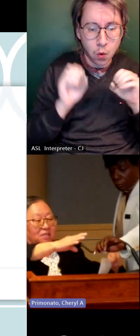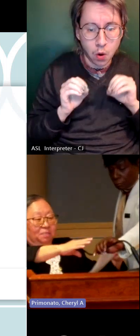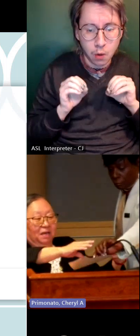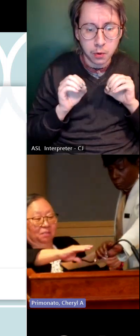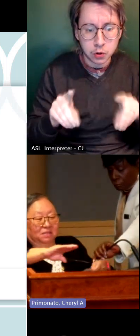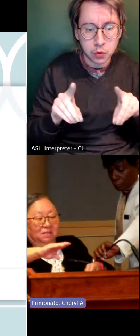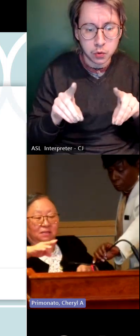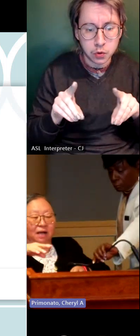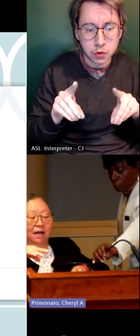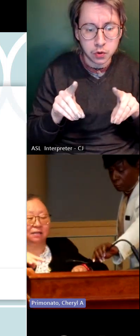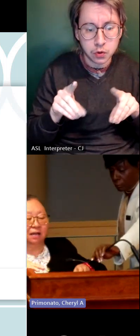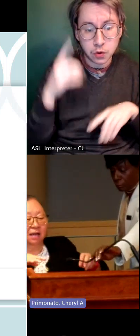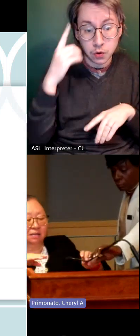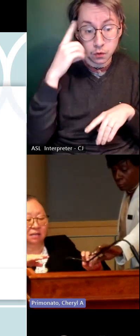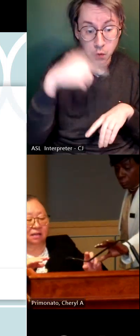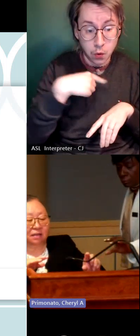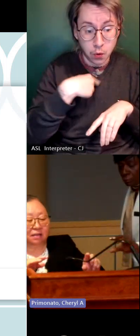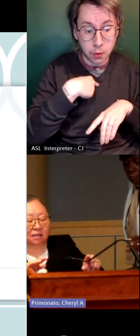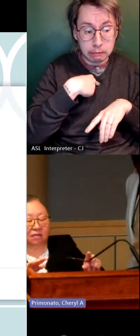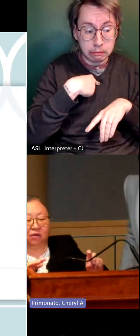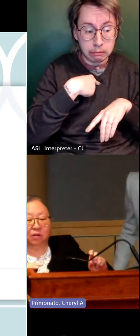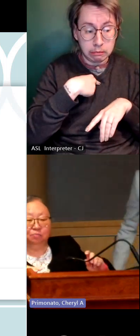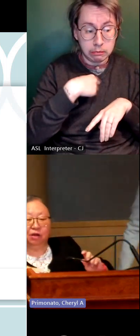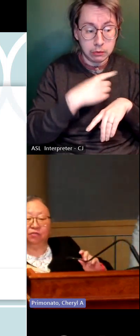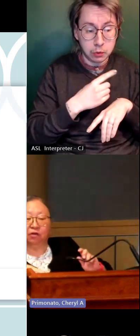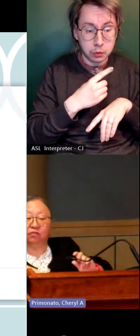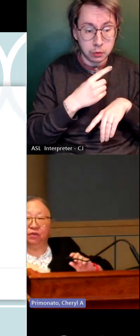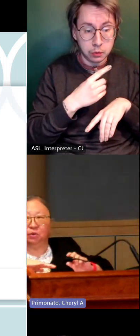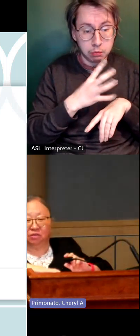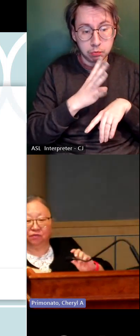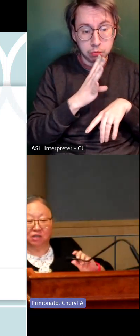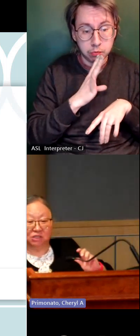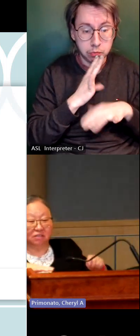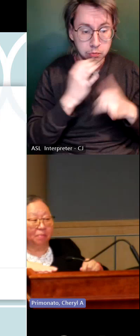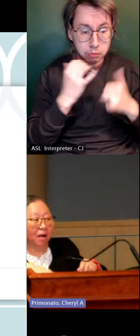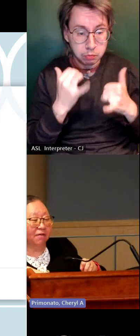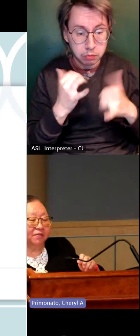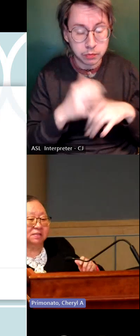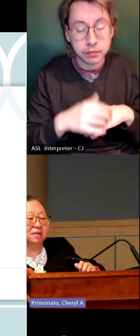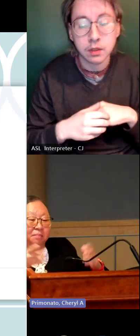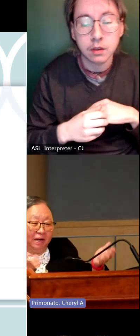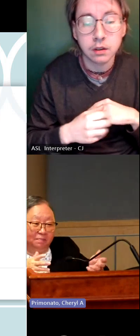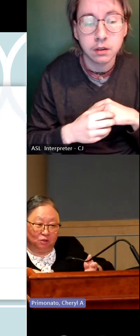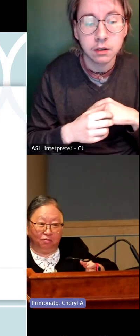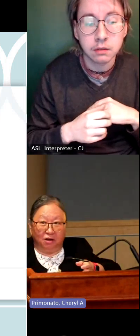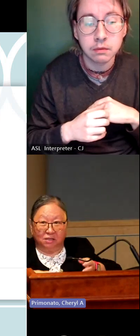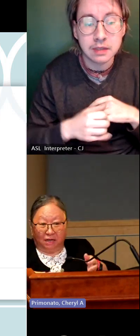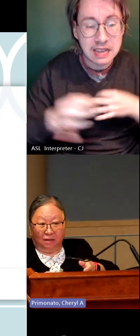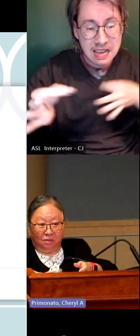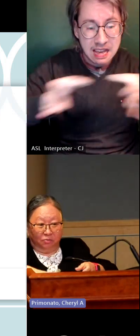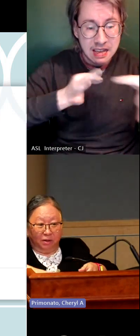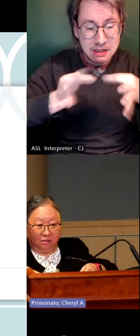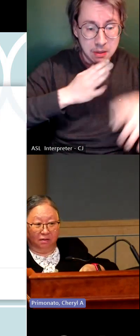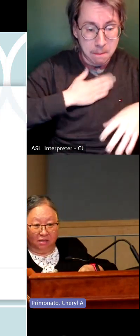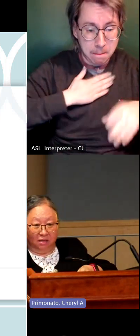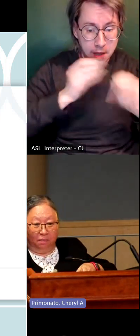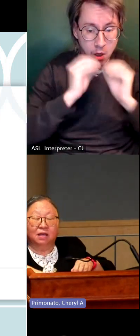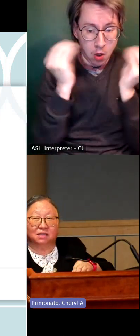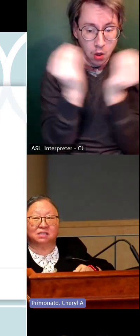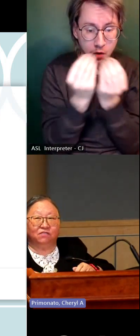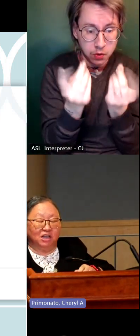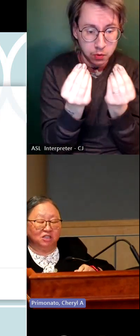for me to be able to give you a brief overview of the functions of my office. My name is Sue Broadus, and I am the director